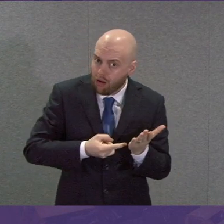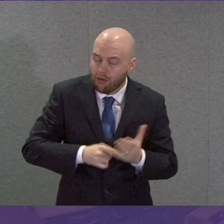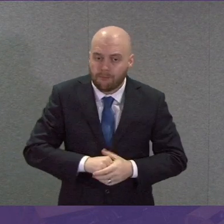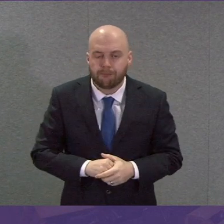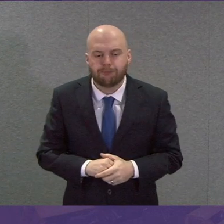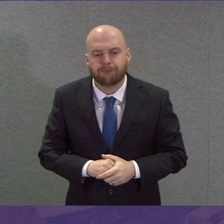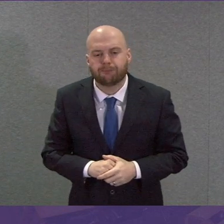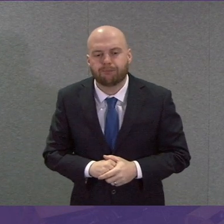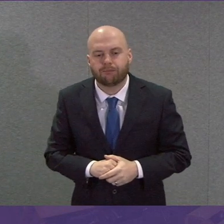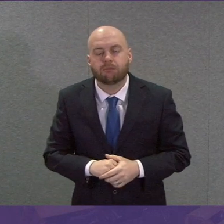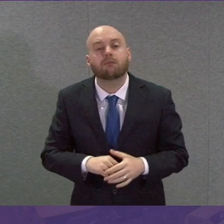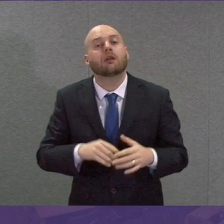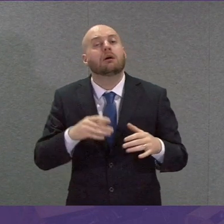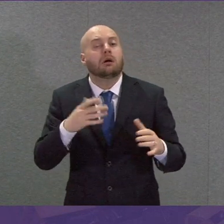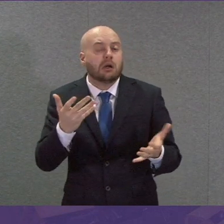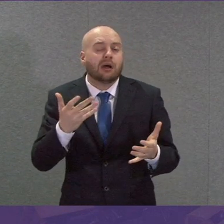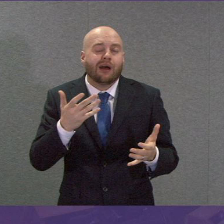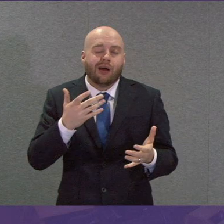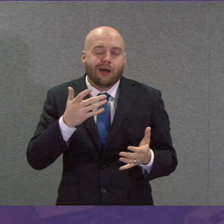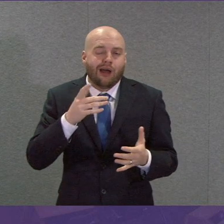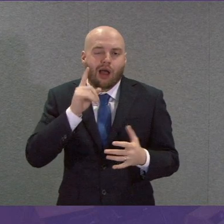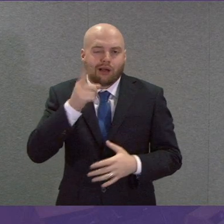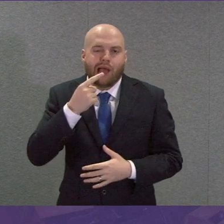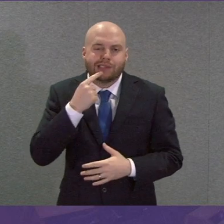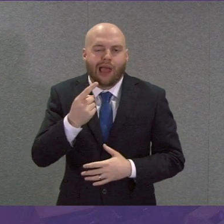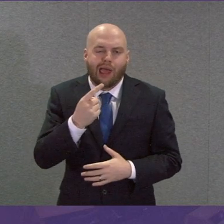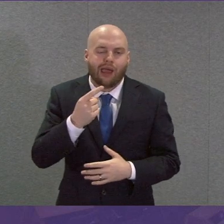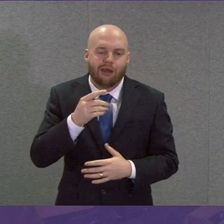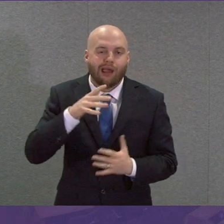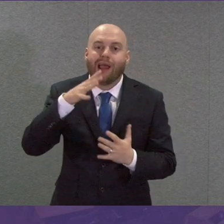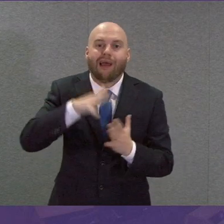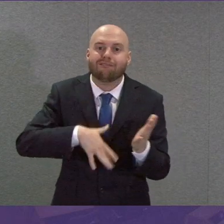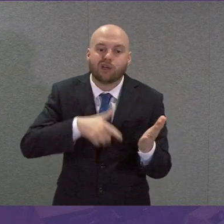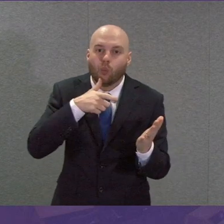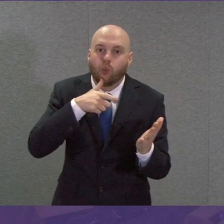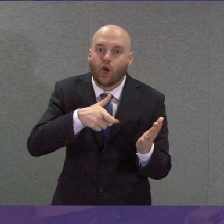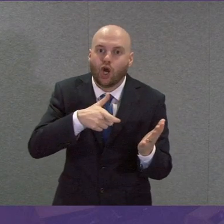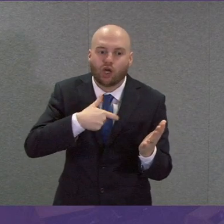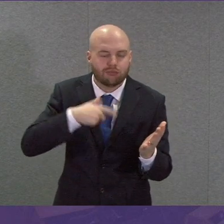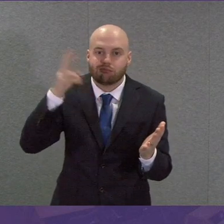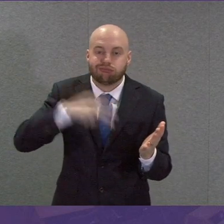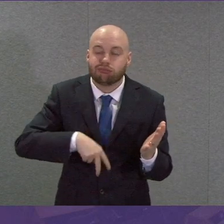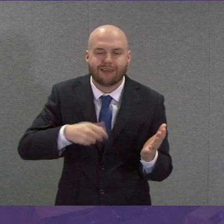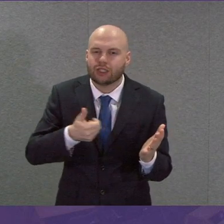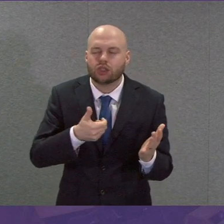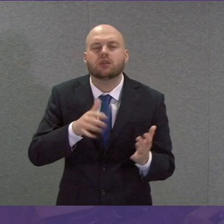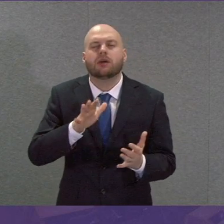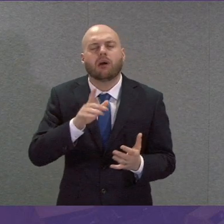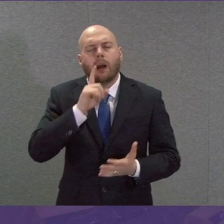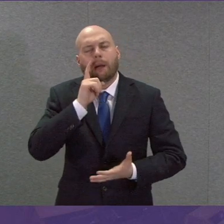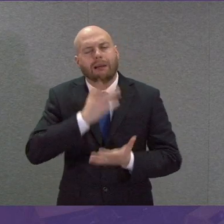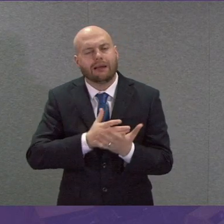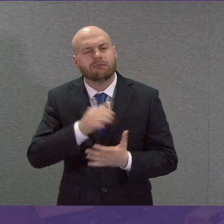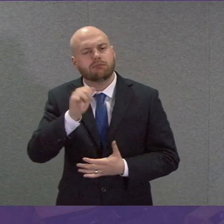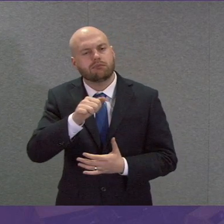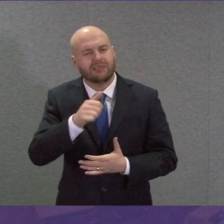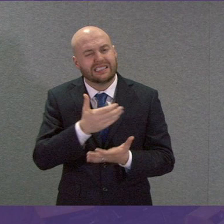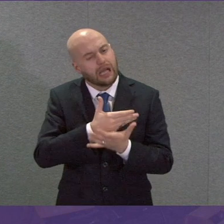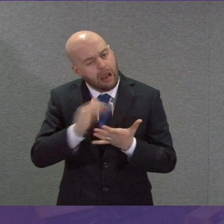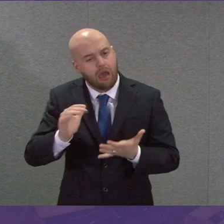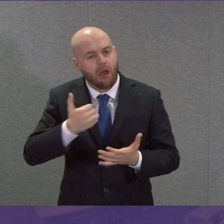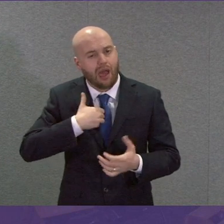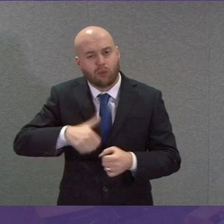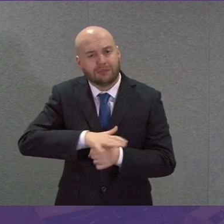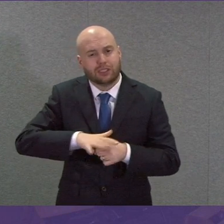I can't vouch for every single word in it, but I believe that it does. And of course, we are making here clear our position, and there will be